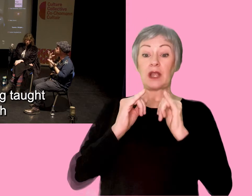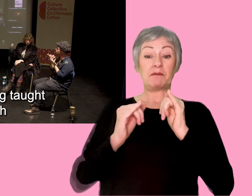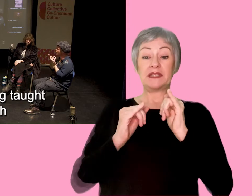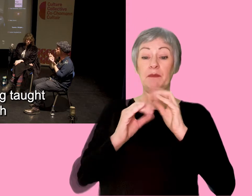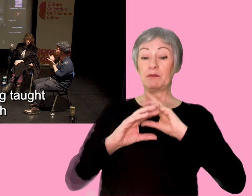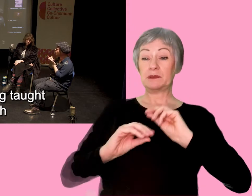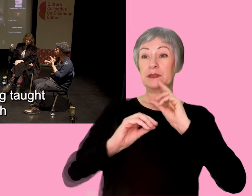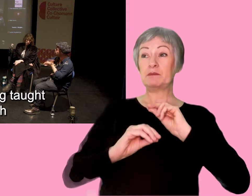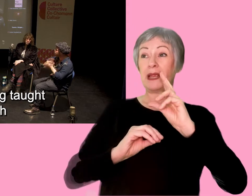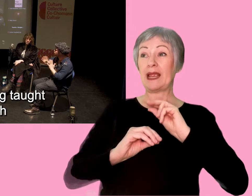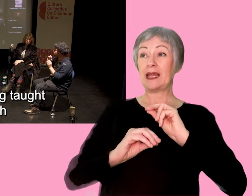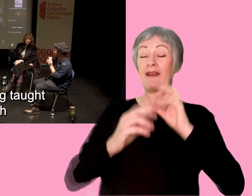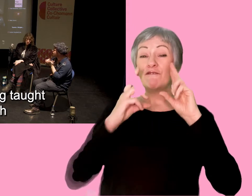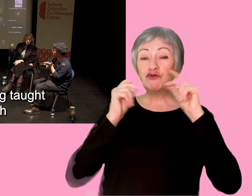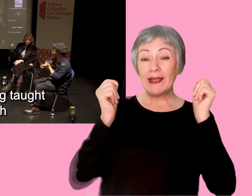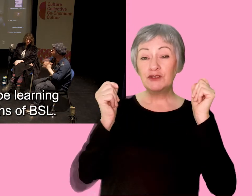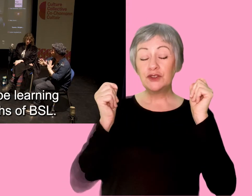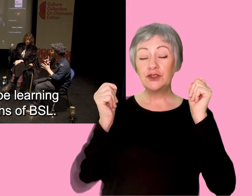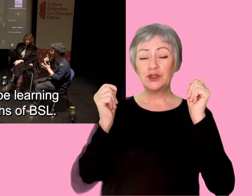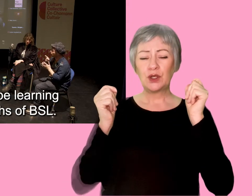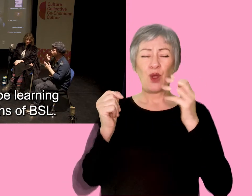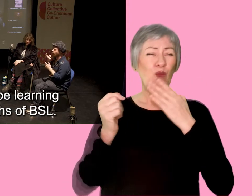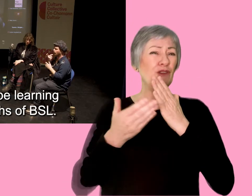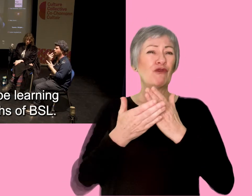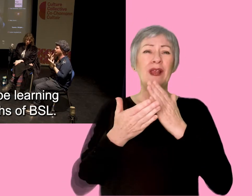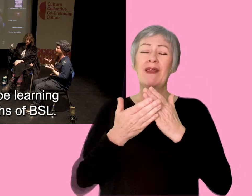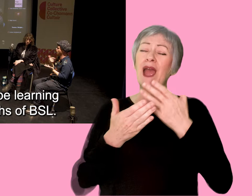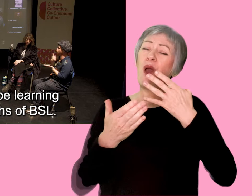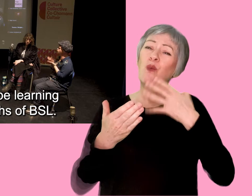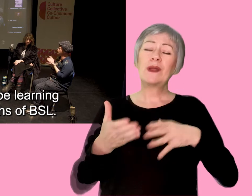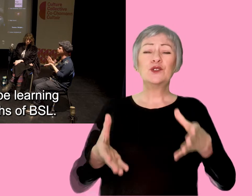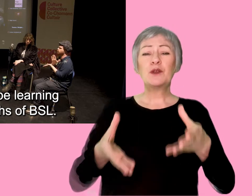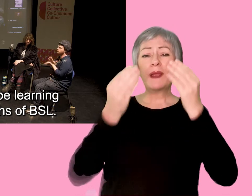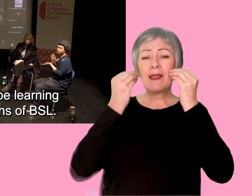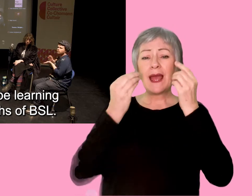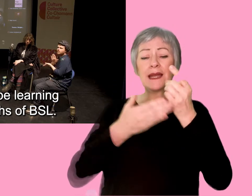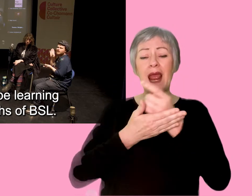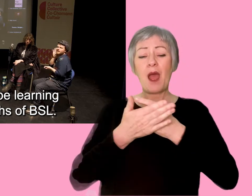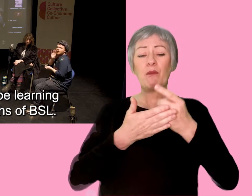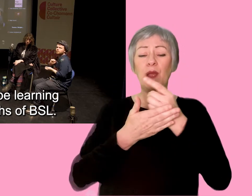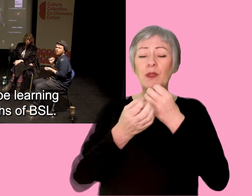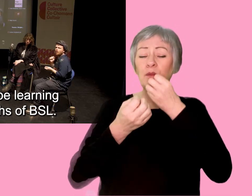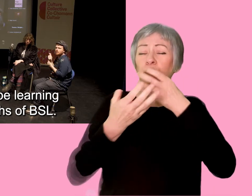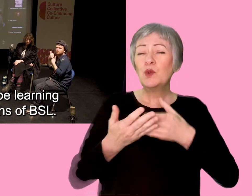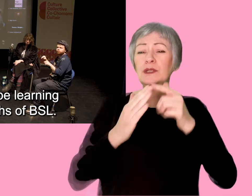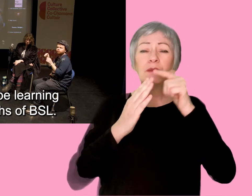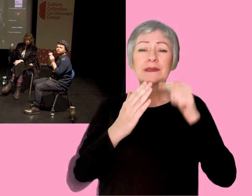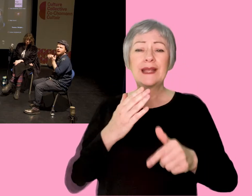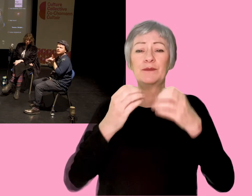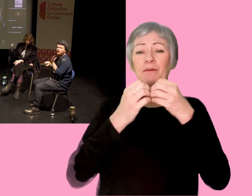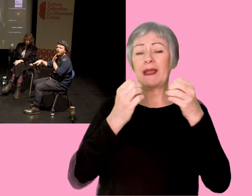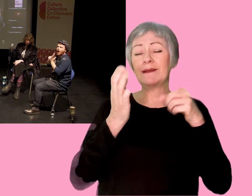been taught to speak French, when really I wanted to be learning about the beautiful depths of